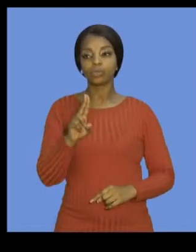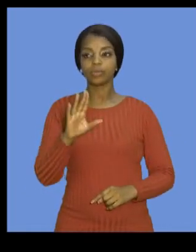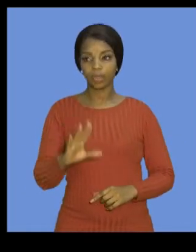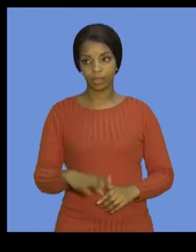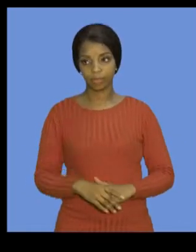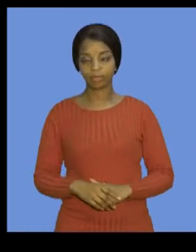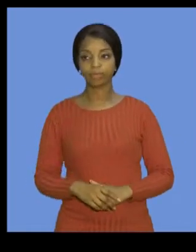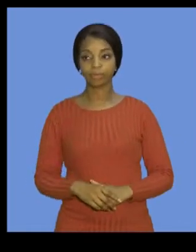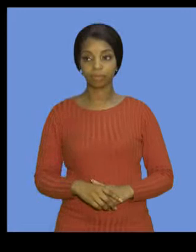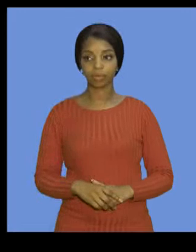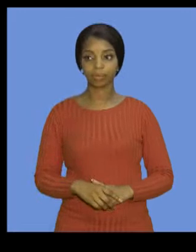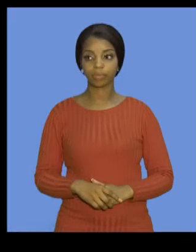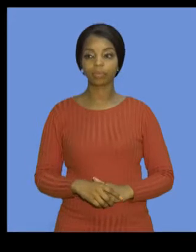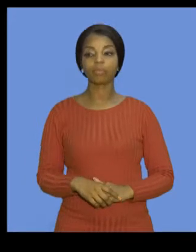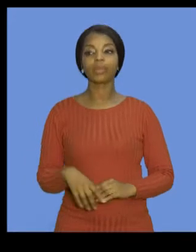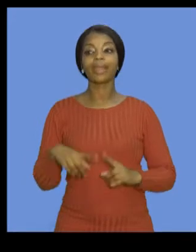0,125.